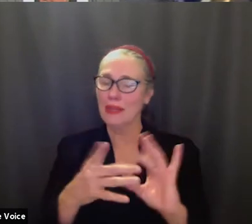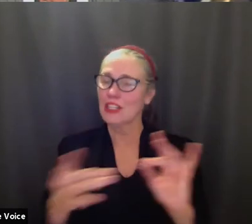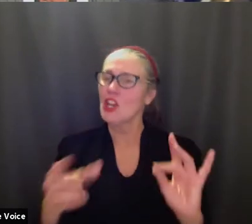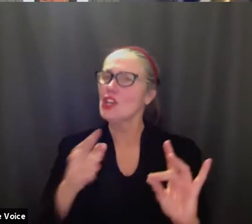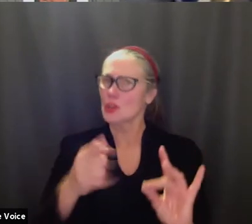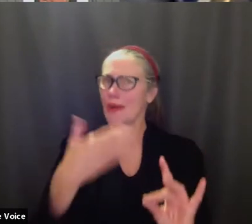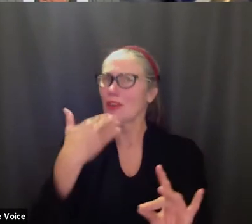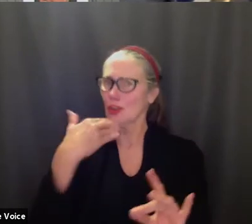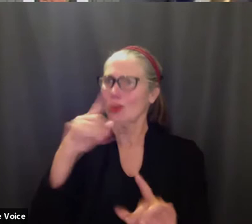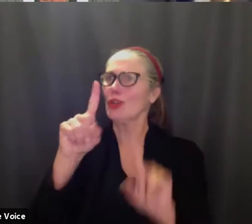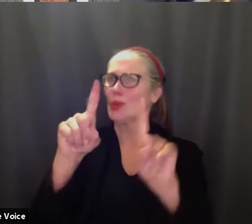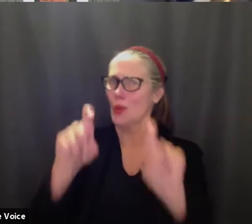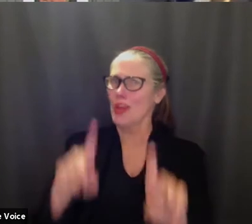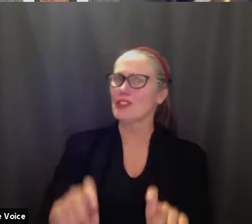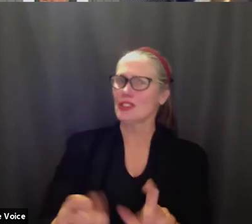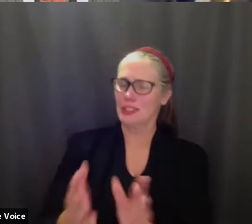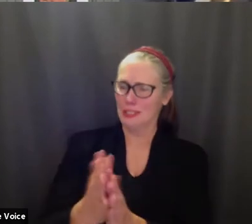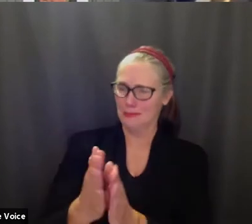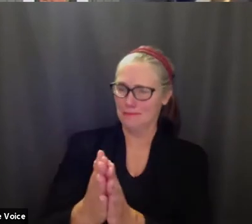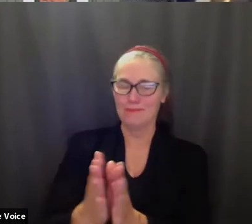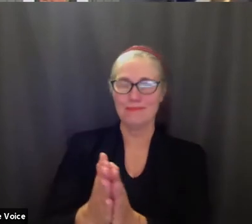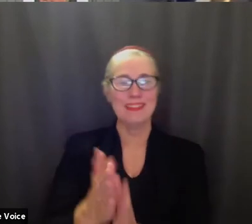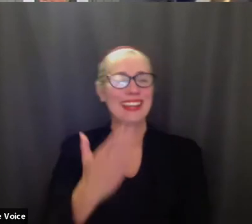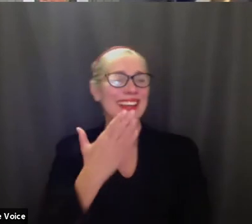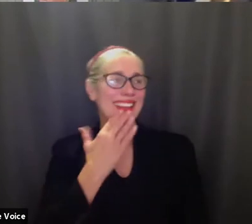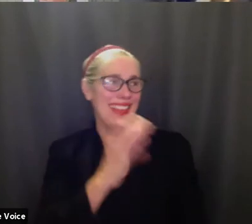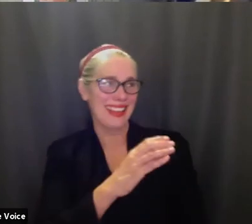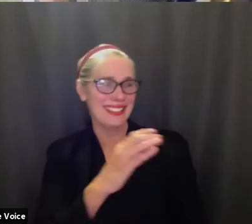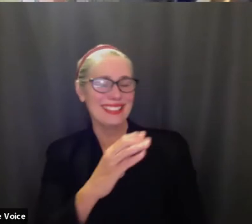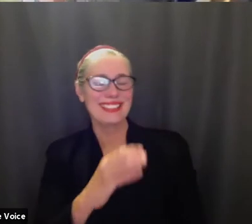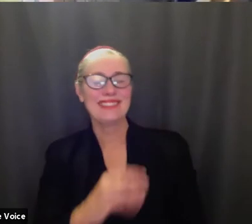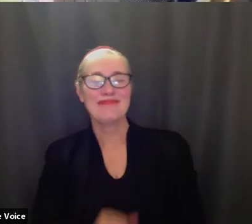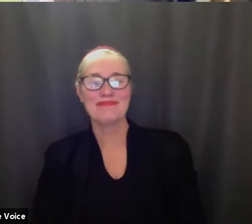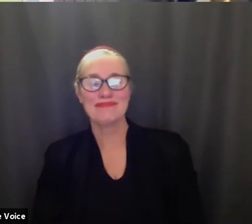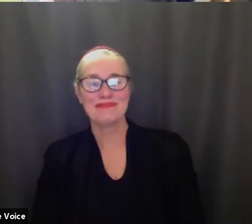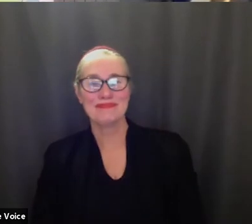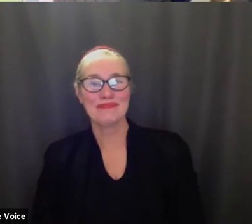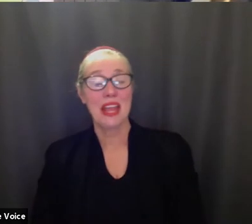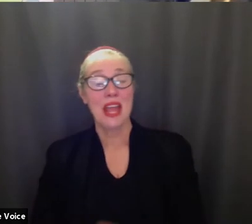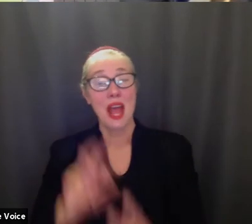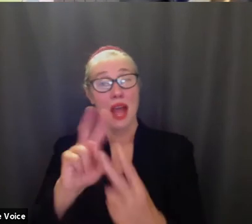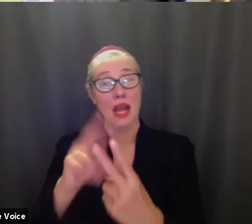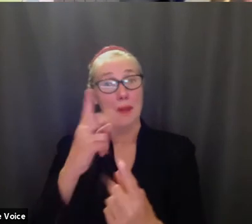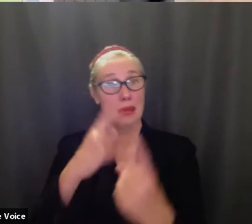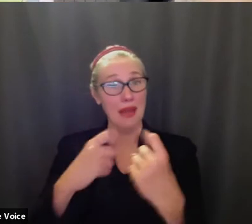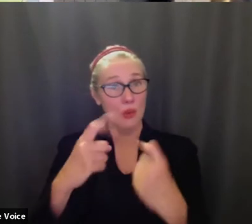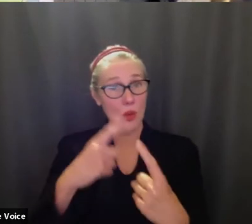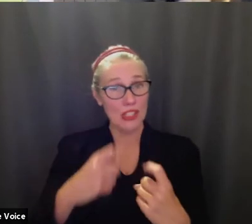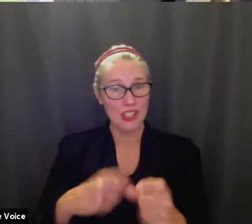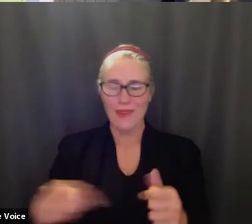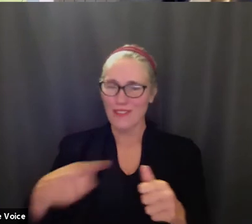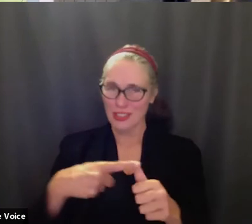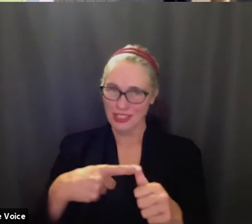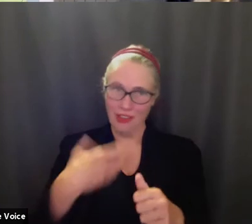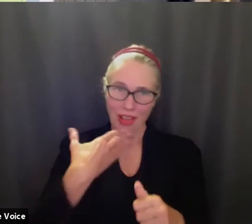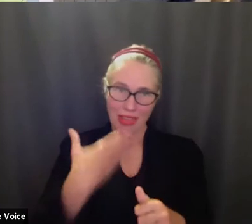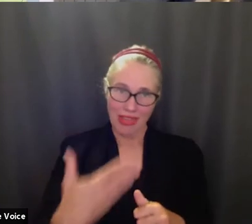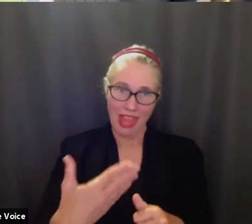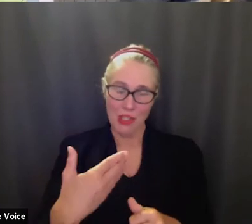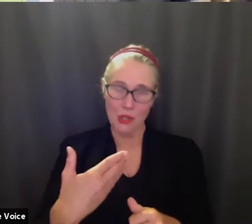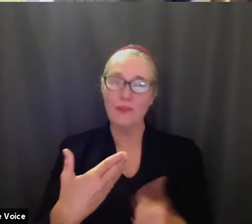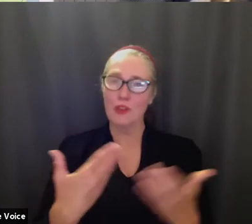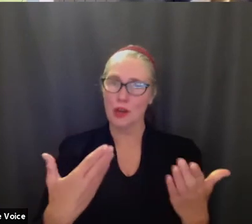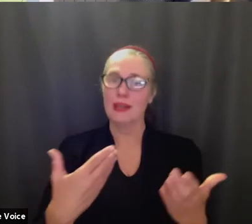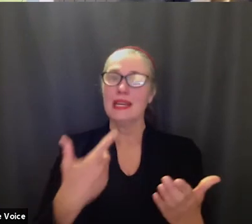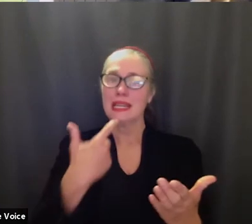questions so thanks a lot uh just a couple questions um thank you for con well first of all thank you for confirming that you can